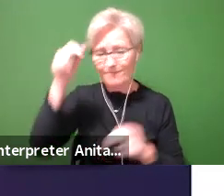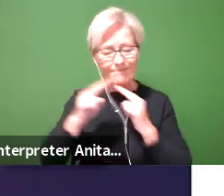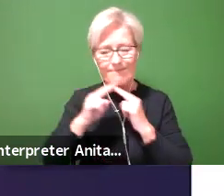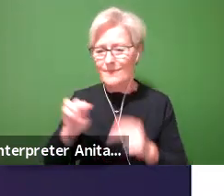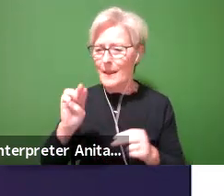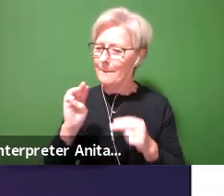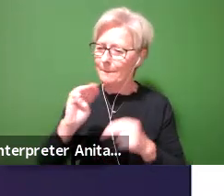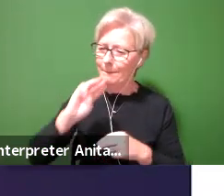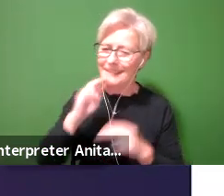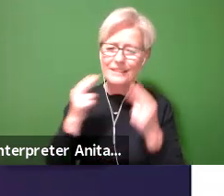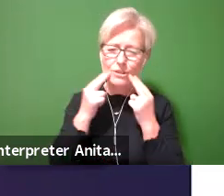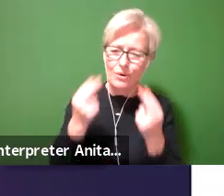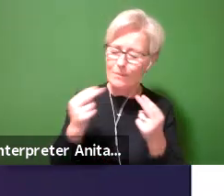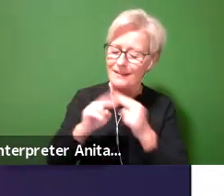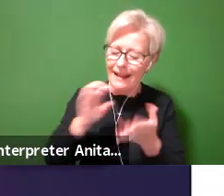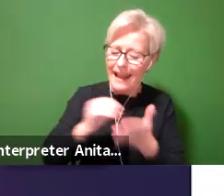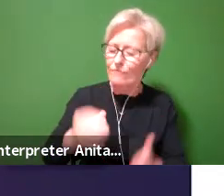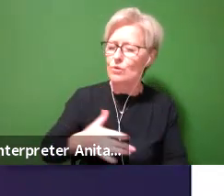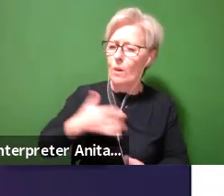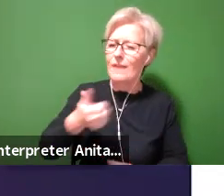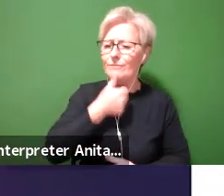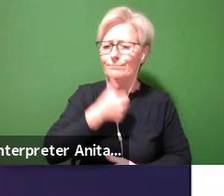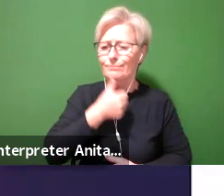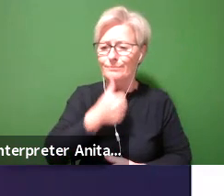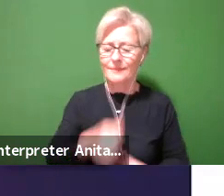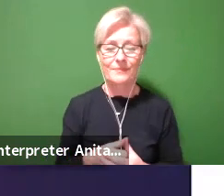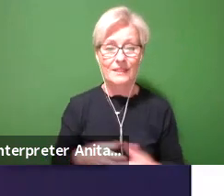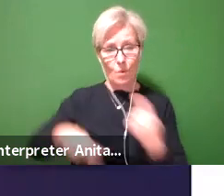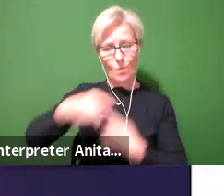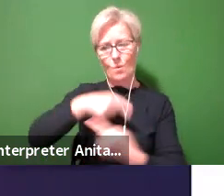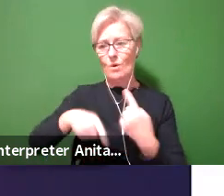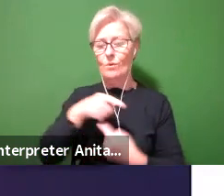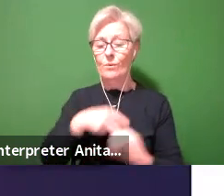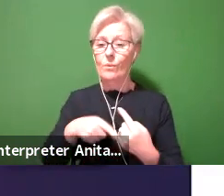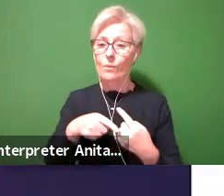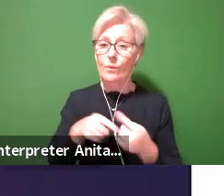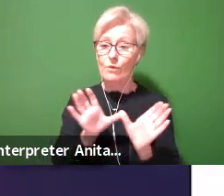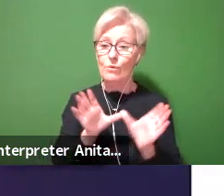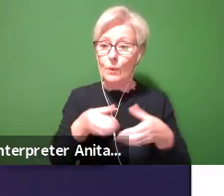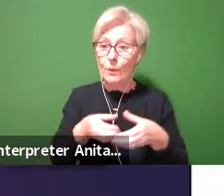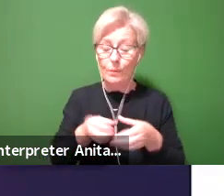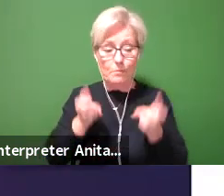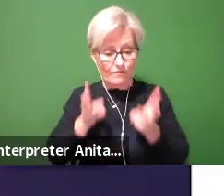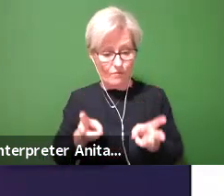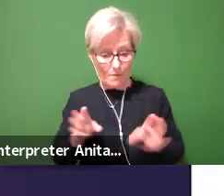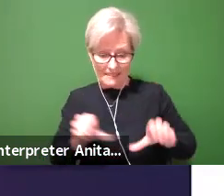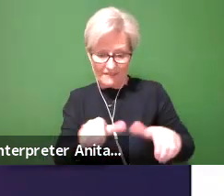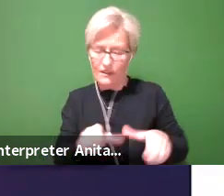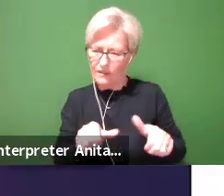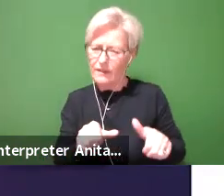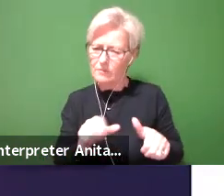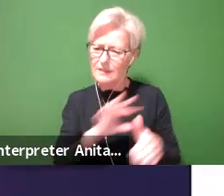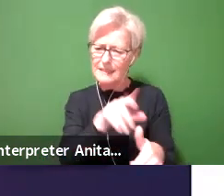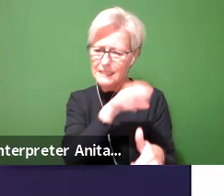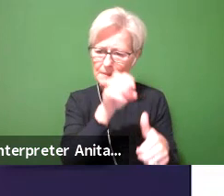So the role of a women's health physiotherapist. We are a group of physiotherapists who have undergone postgraduate training in the area of obstetrics